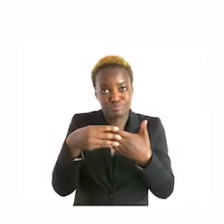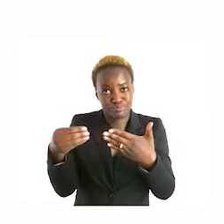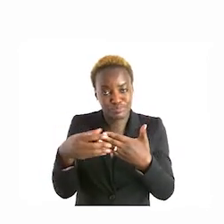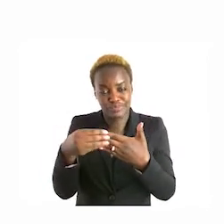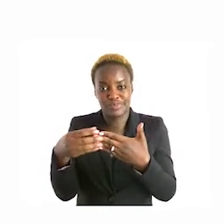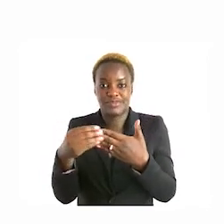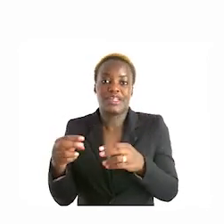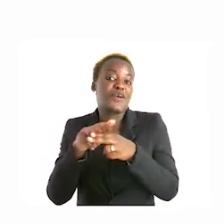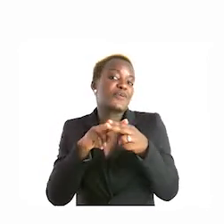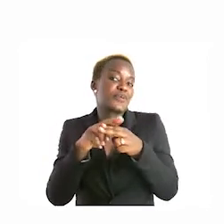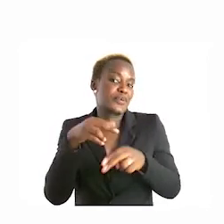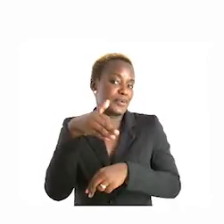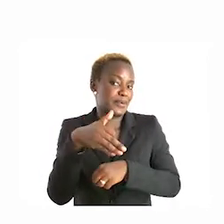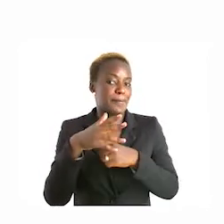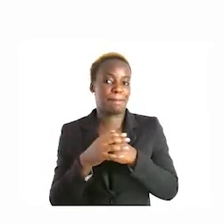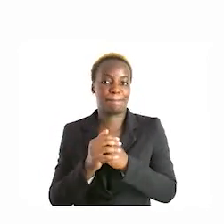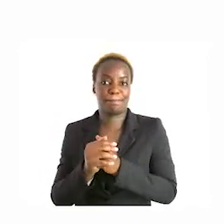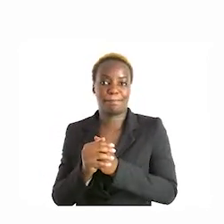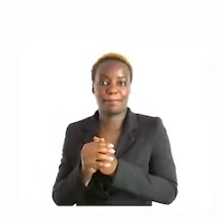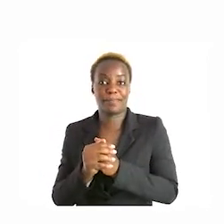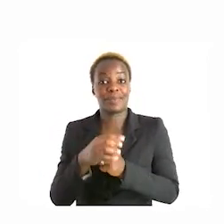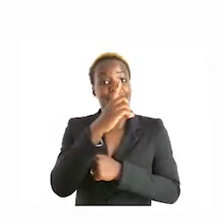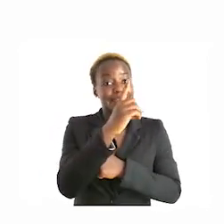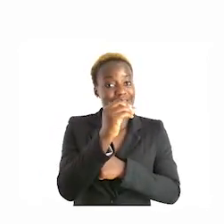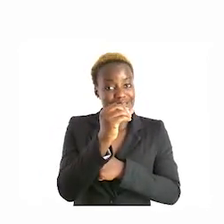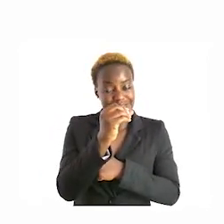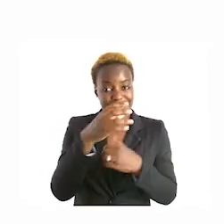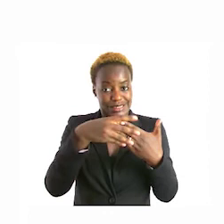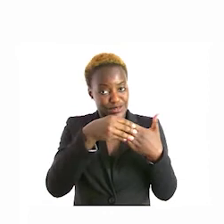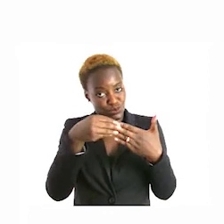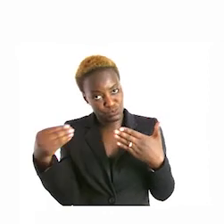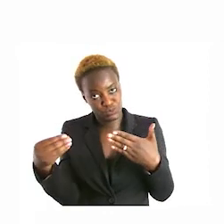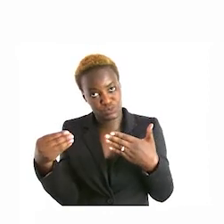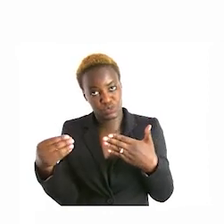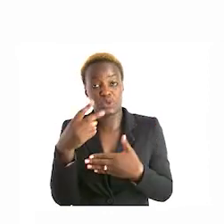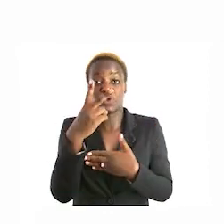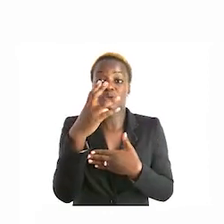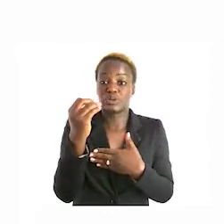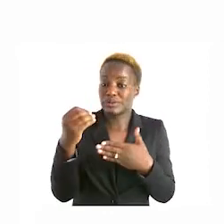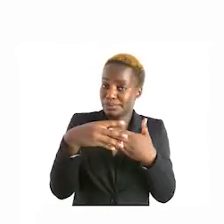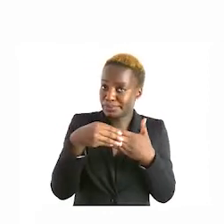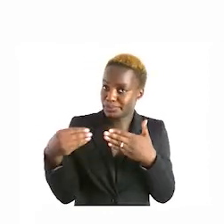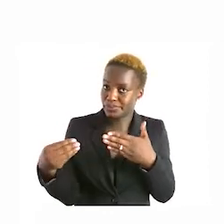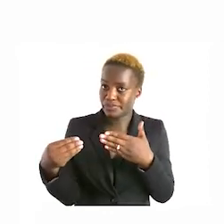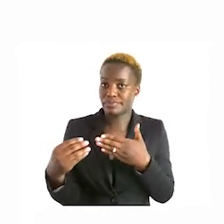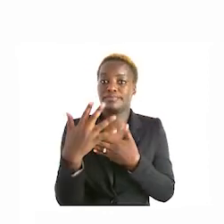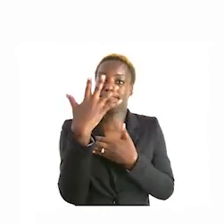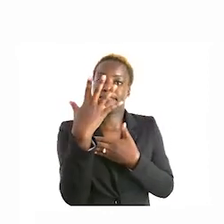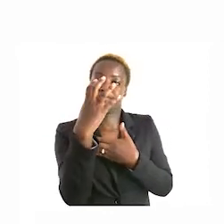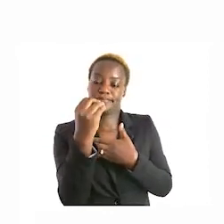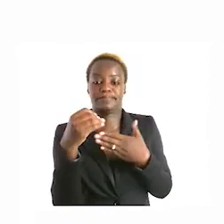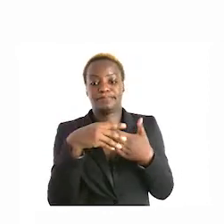that we use in Namibia. We have a $10 note, a $20 note, and a